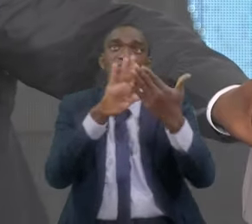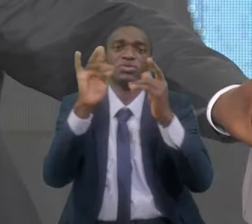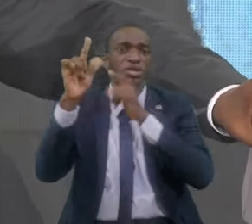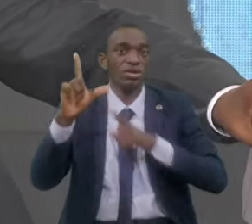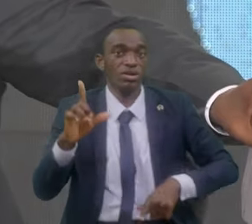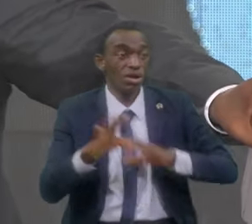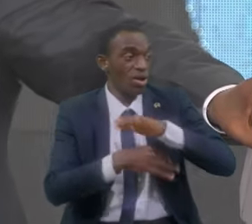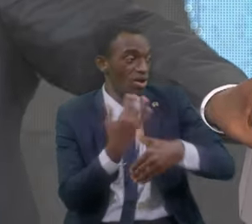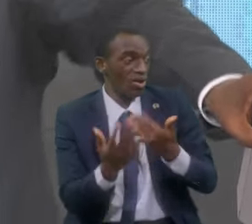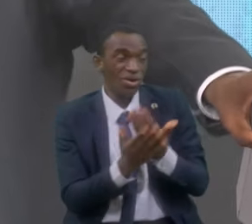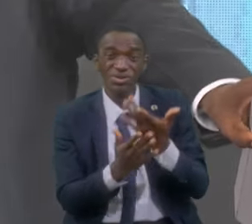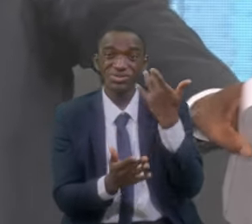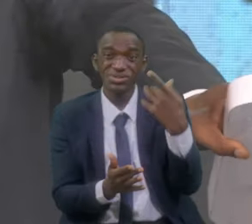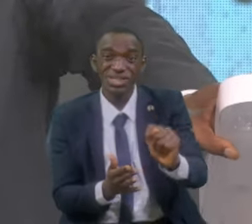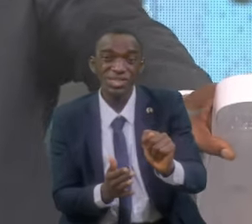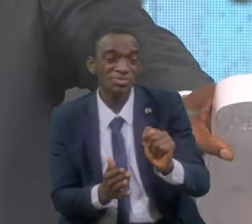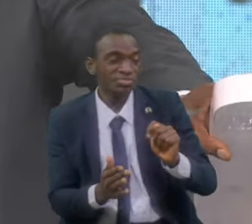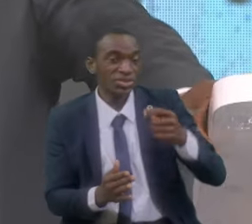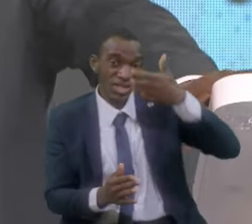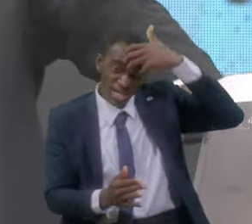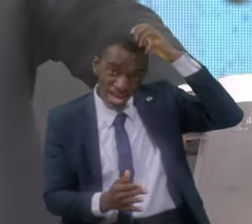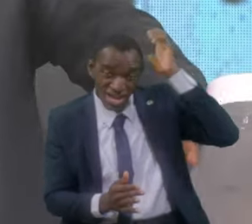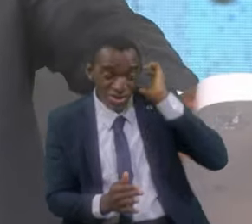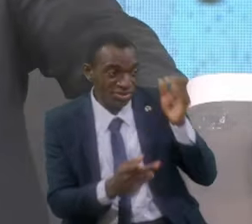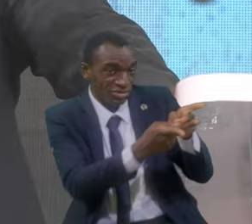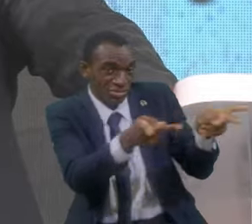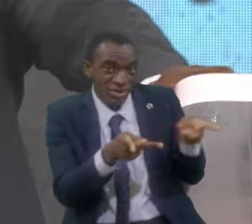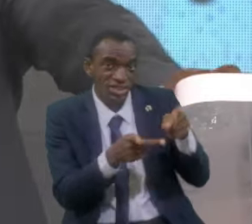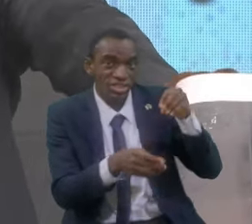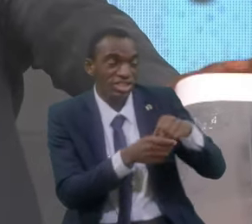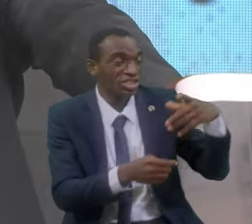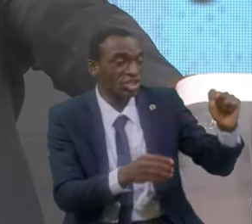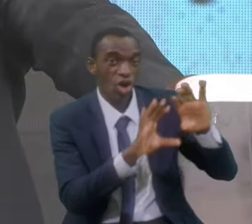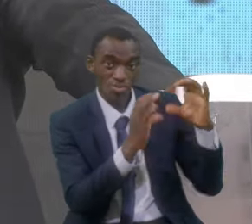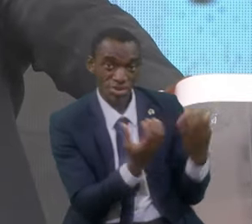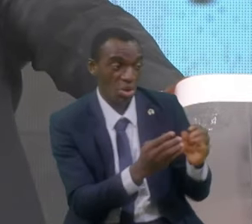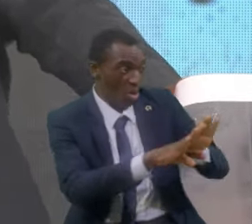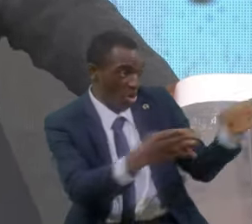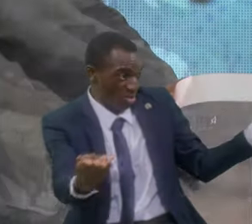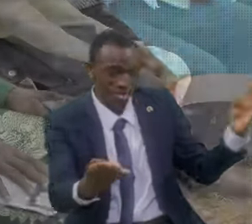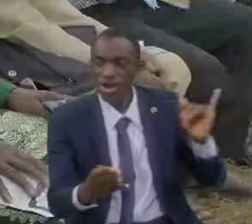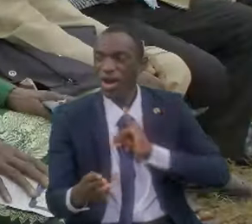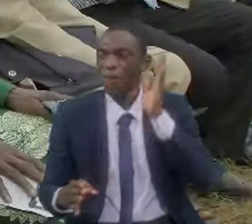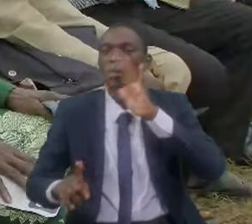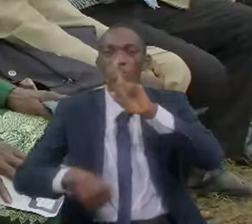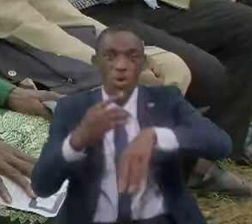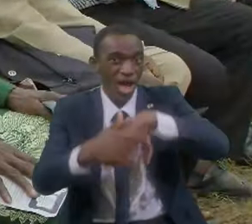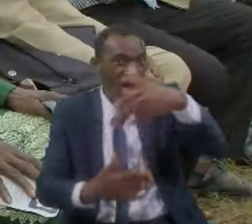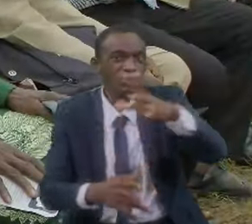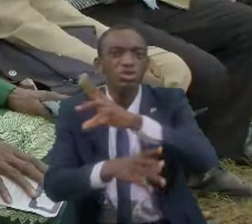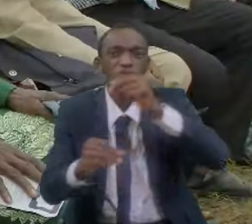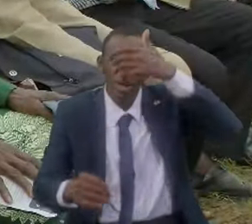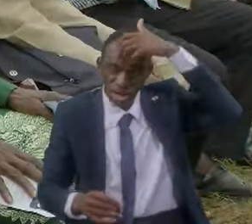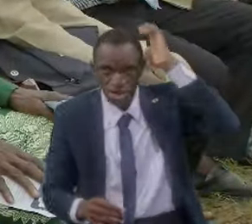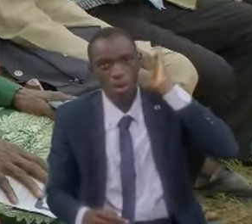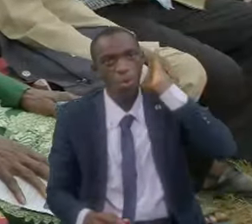the community be open. You go out, no lion will kill you. But you have to be bold